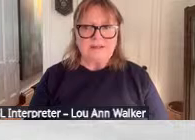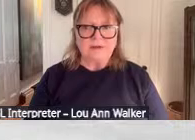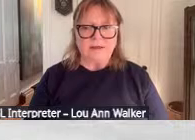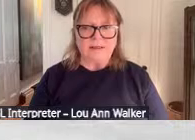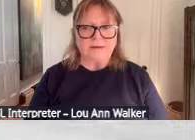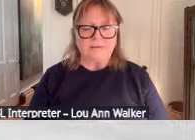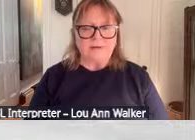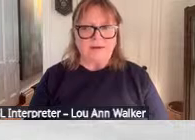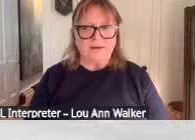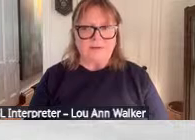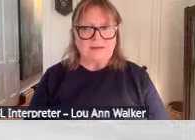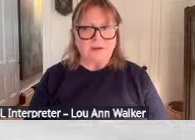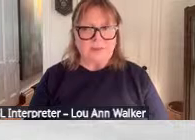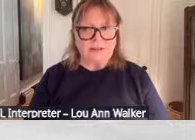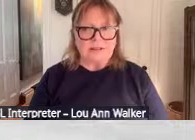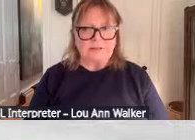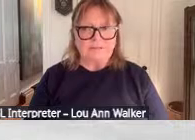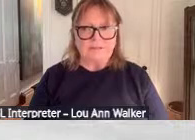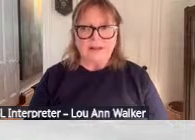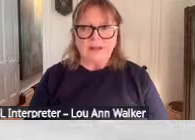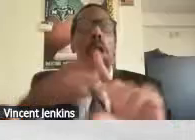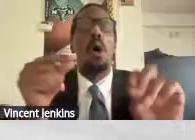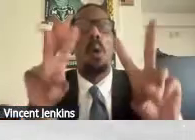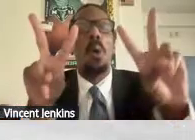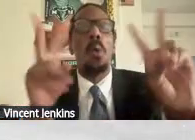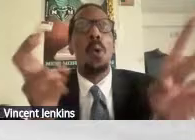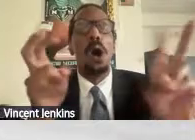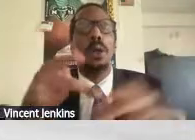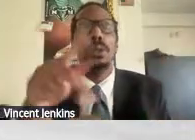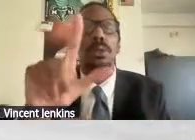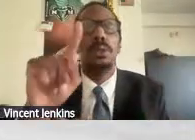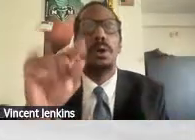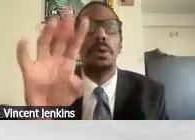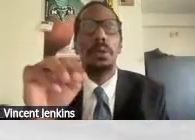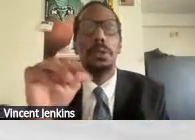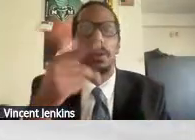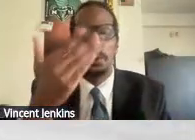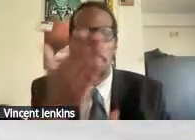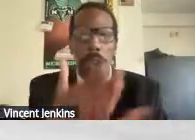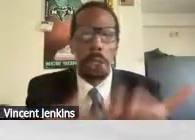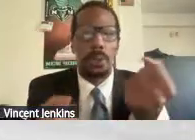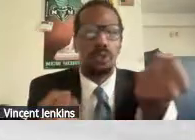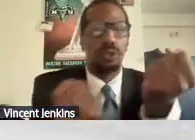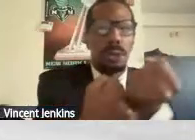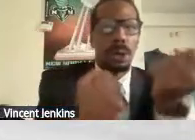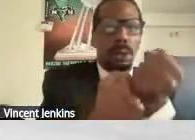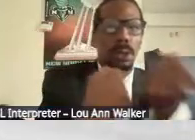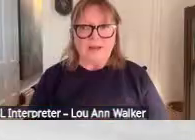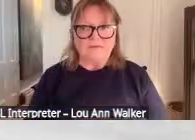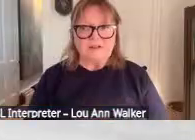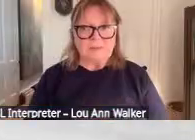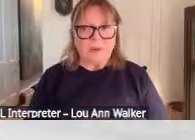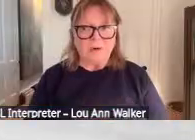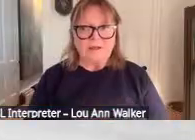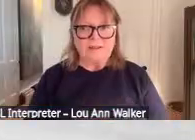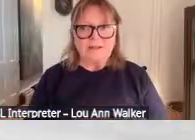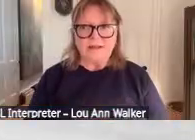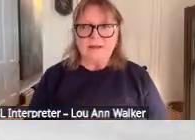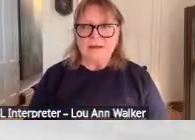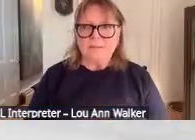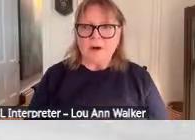time is starting if they start building. But when the point is that we have to